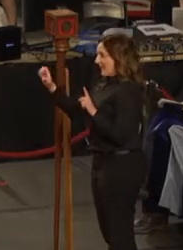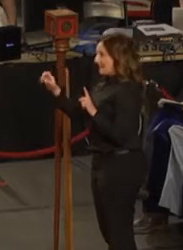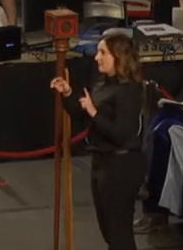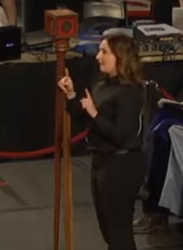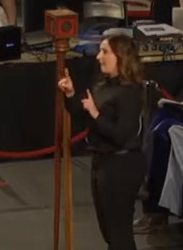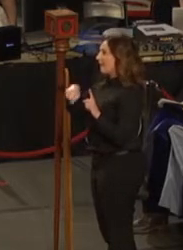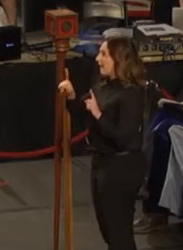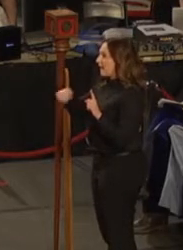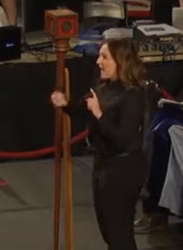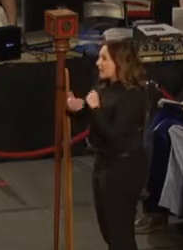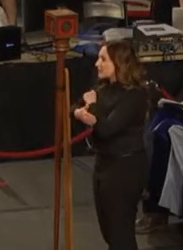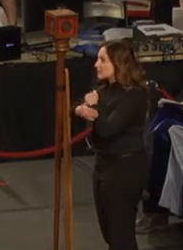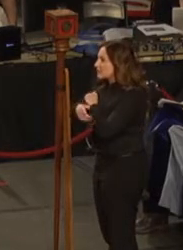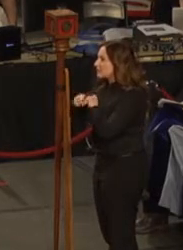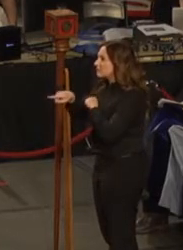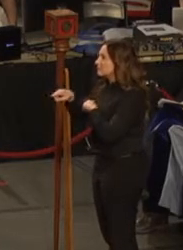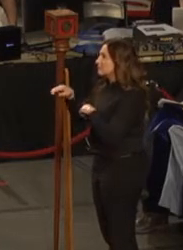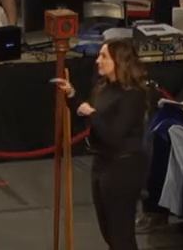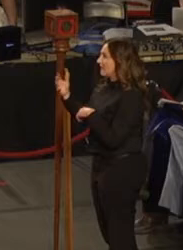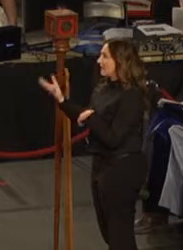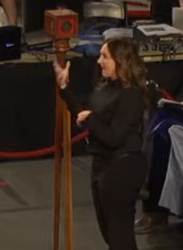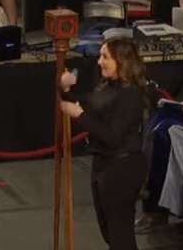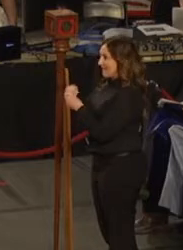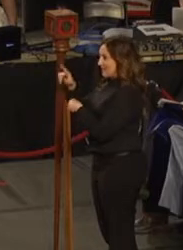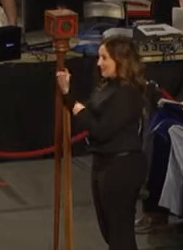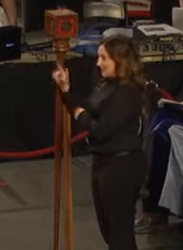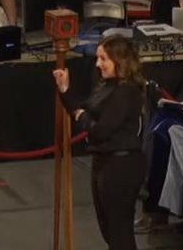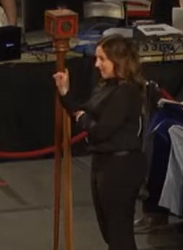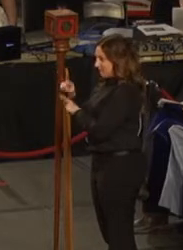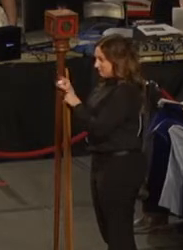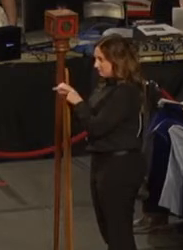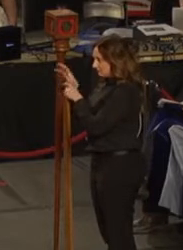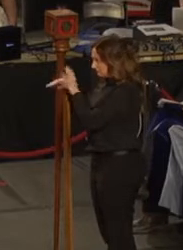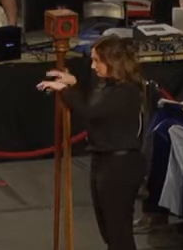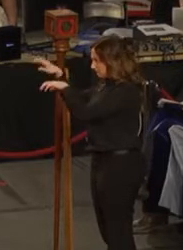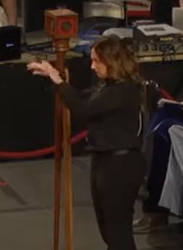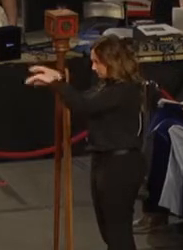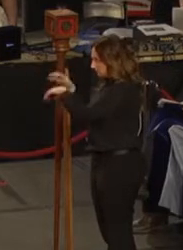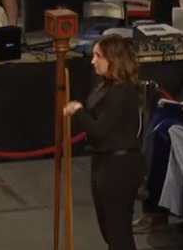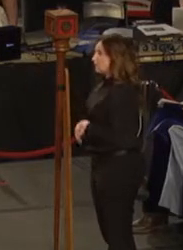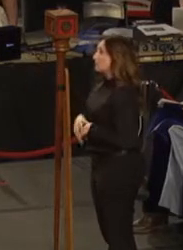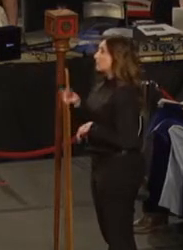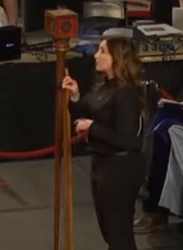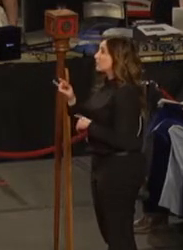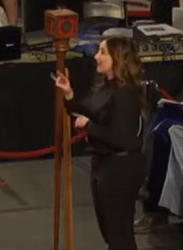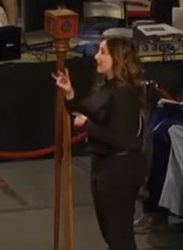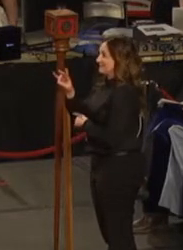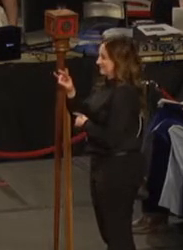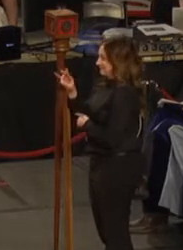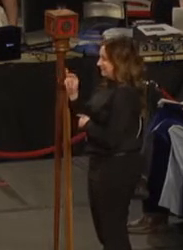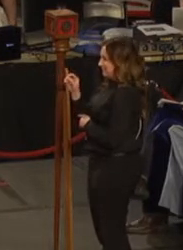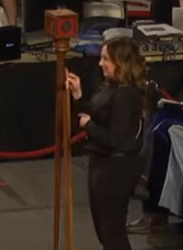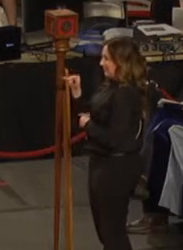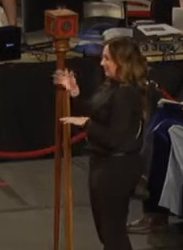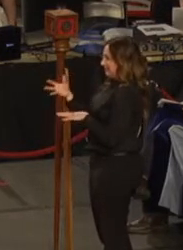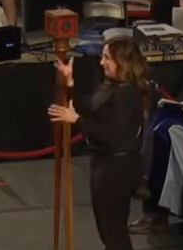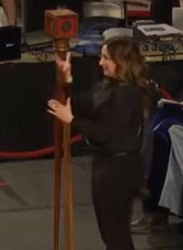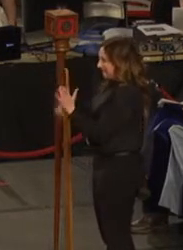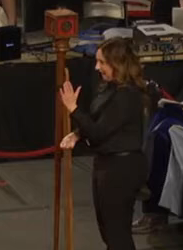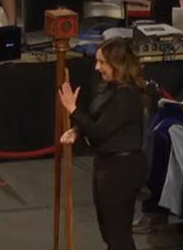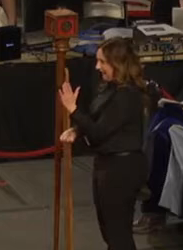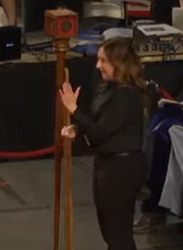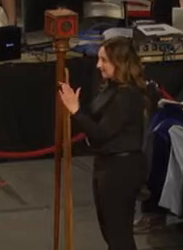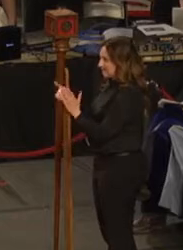inland, and in 5 Louisiana parishes. In 2007, she lost Tony, her life and